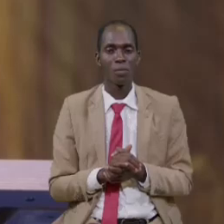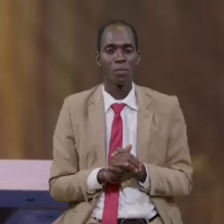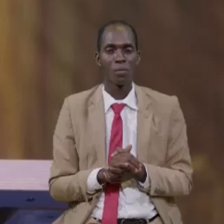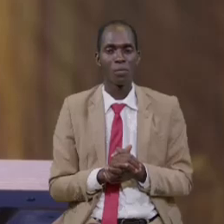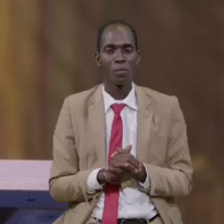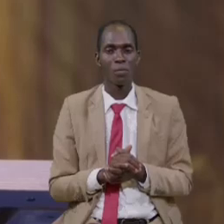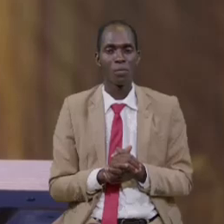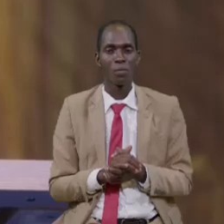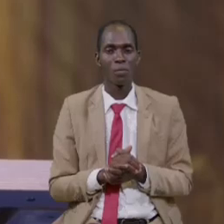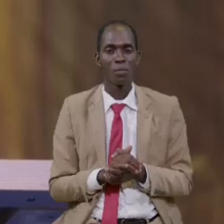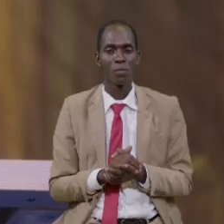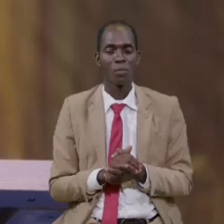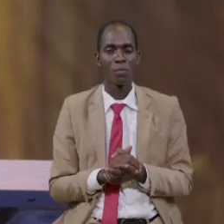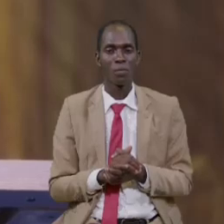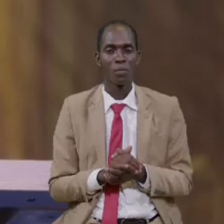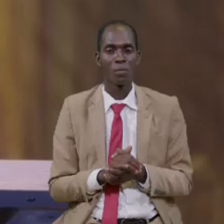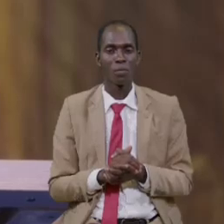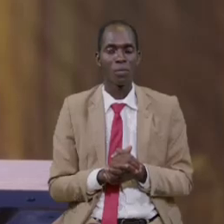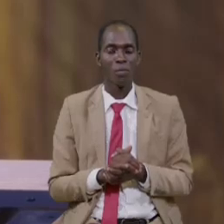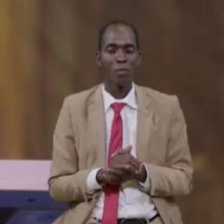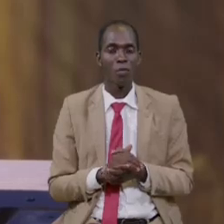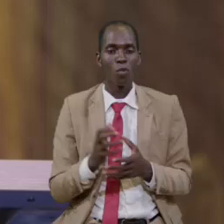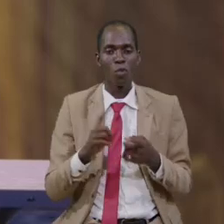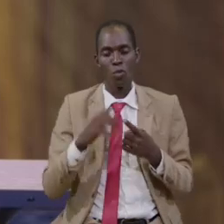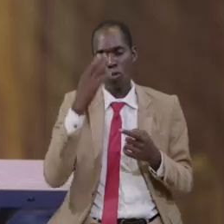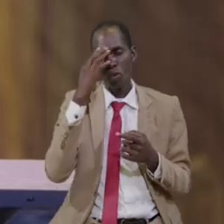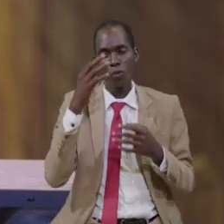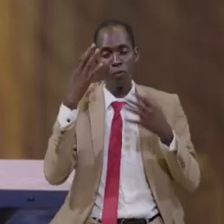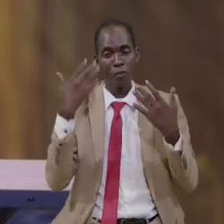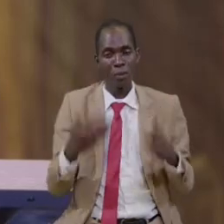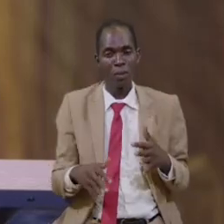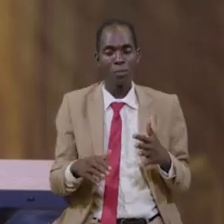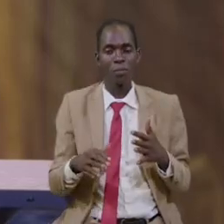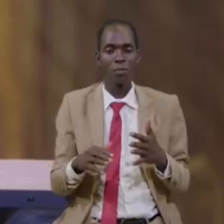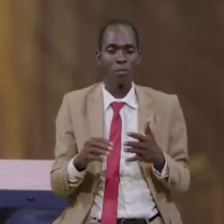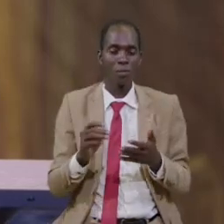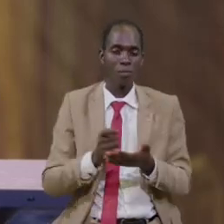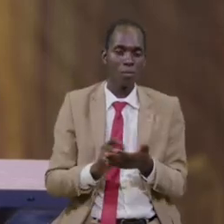Please, if you are finished, wave your flag at the back, at the far back.